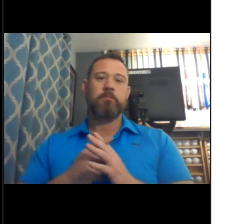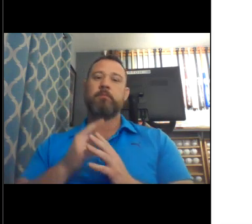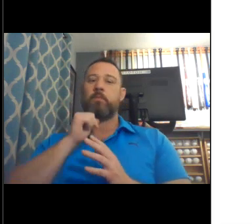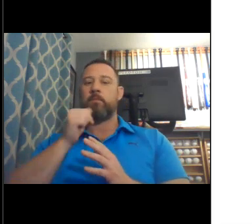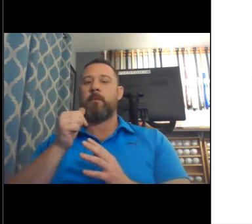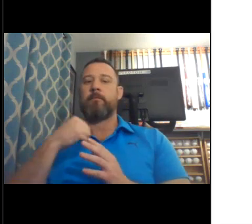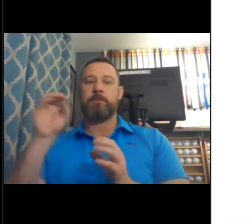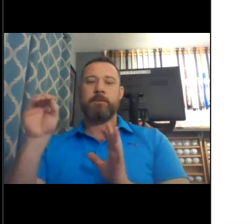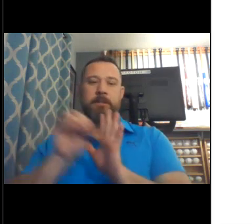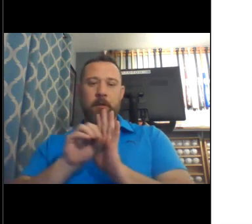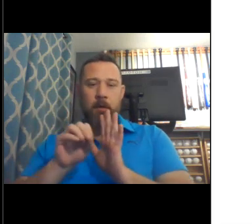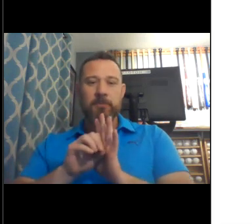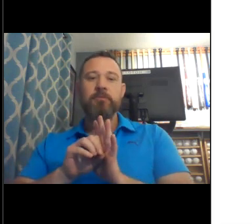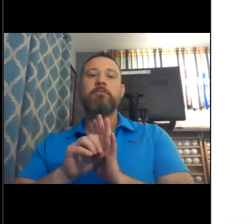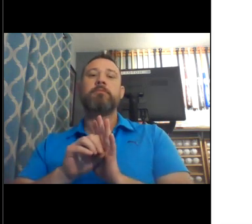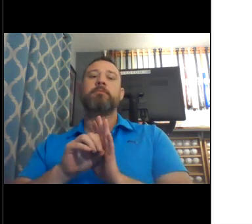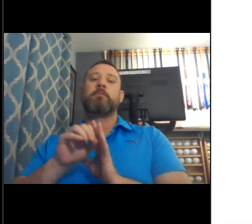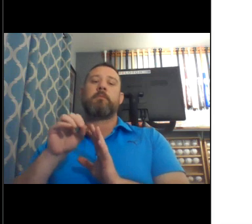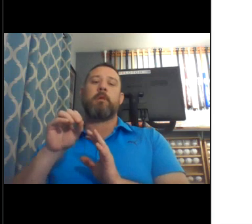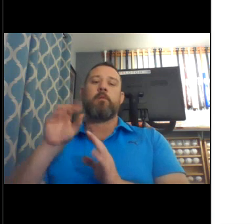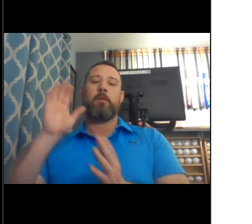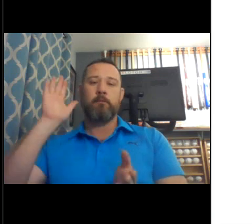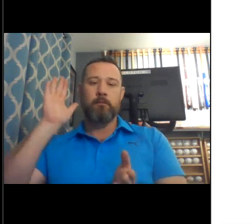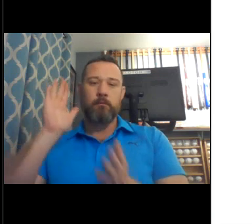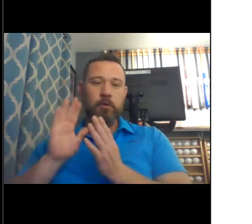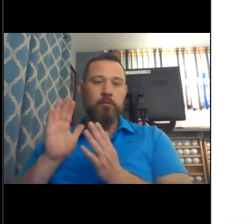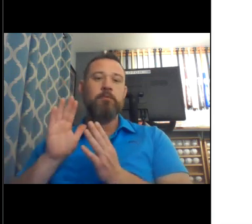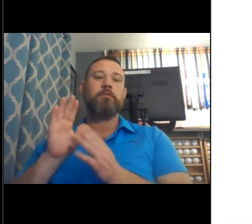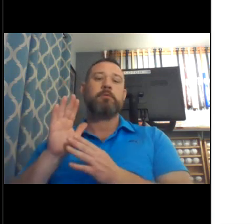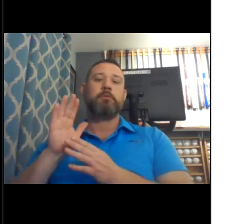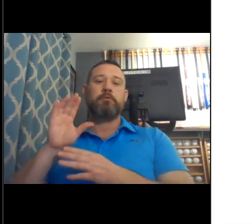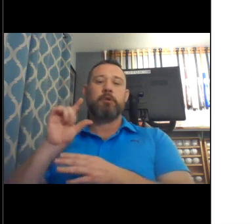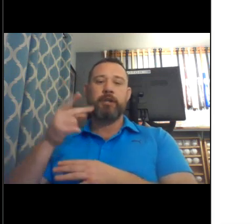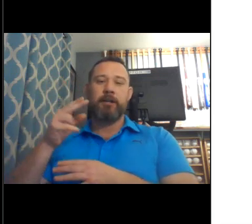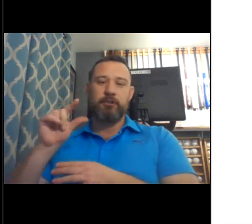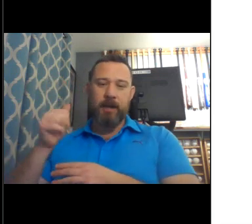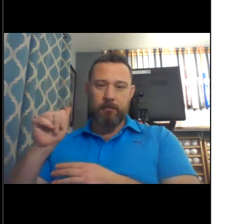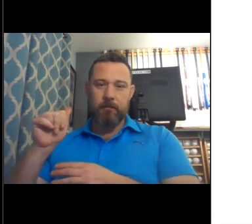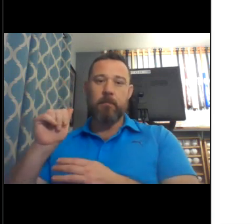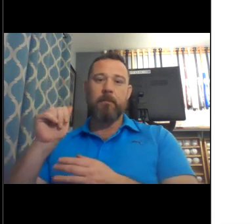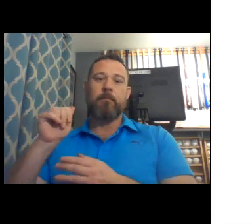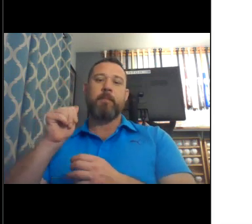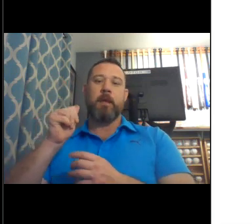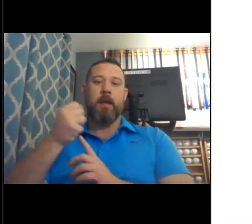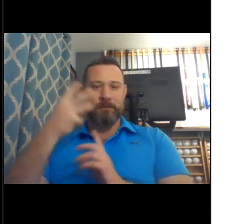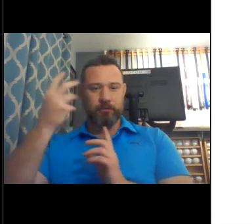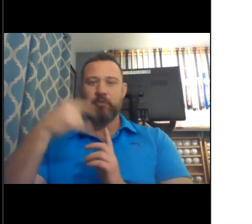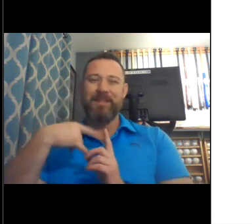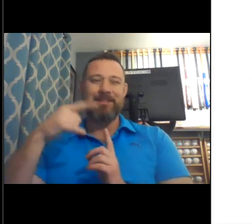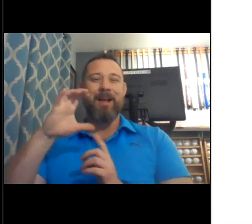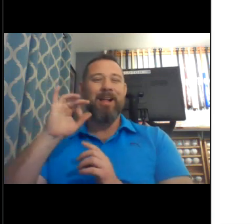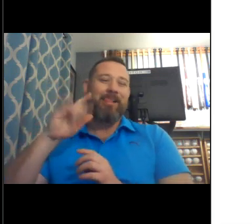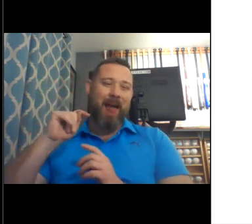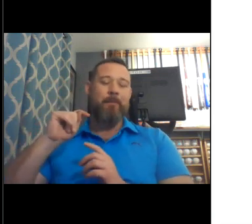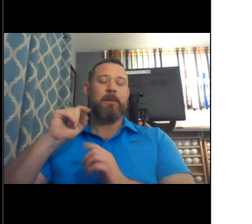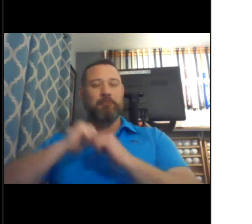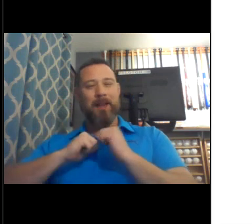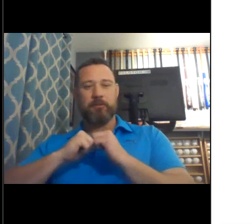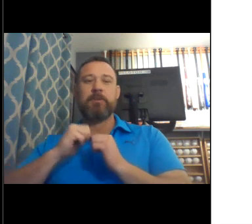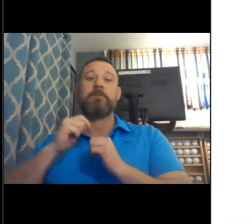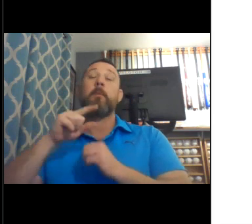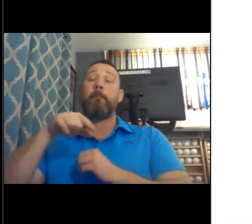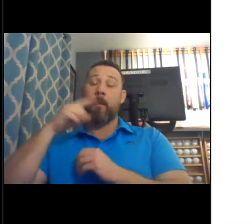zero emission vehicles, and we've reduced our GHG emissions. So this is a climate strategy for us. It's a public transit